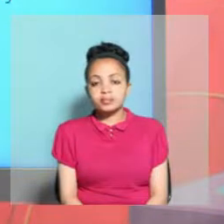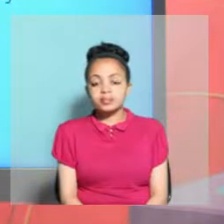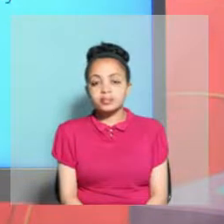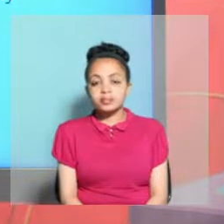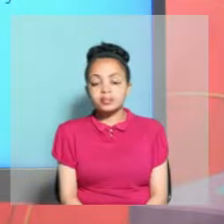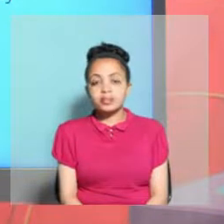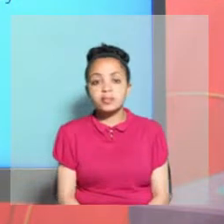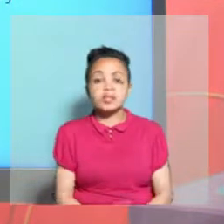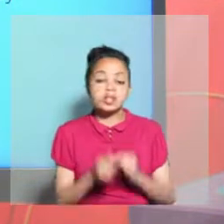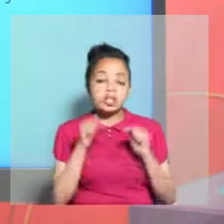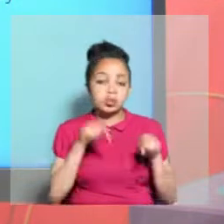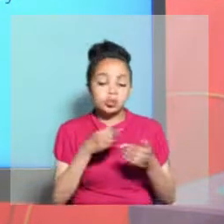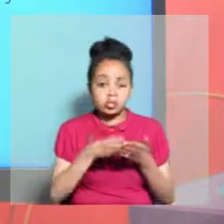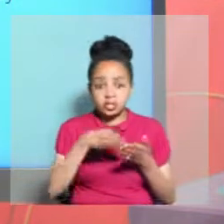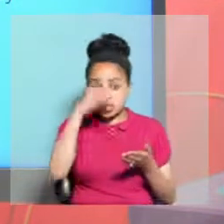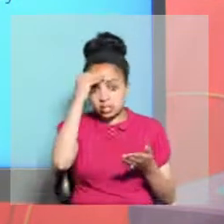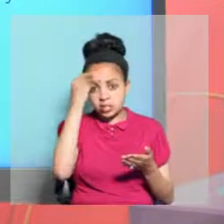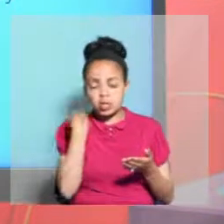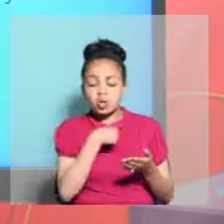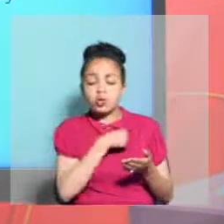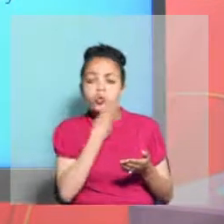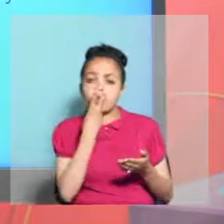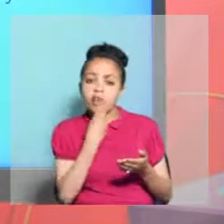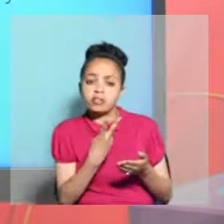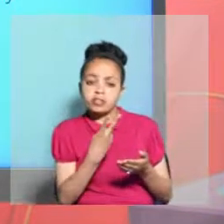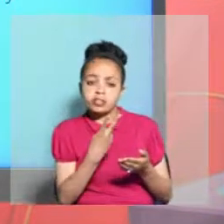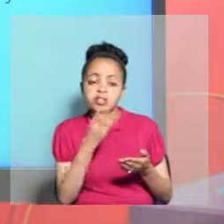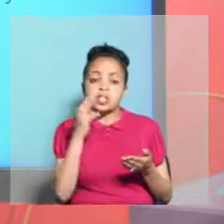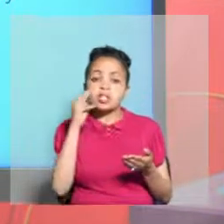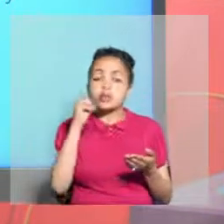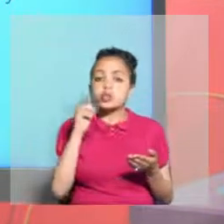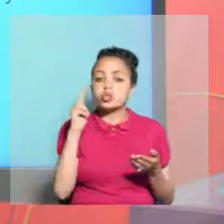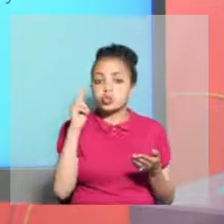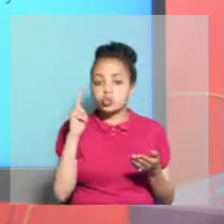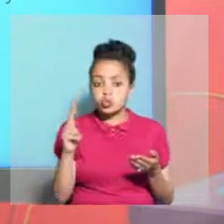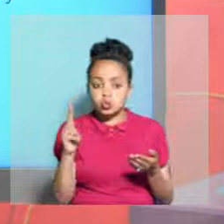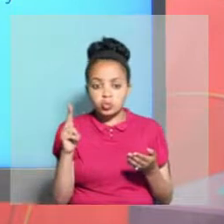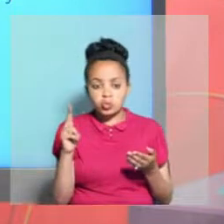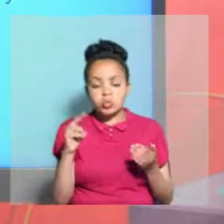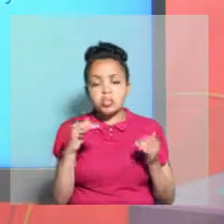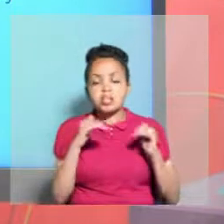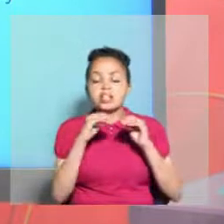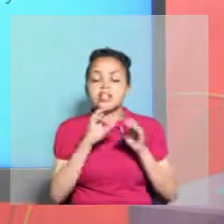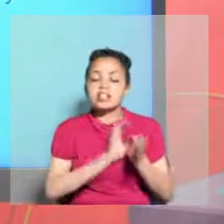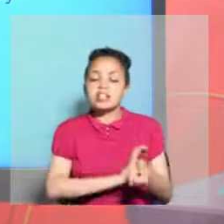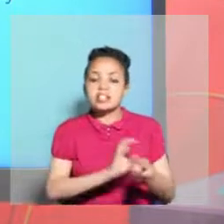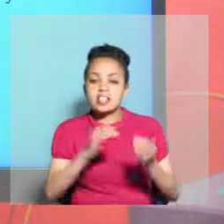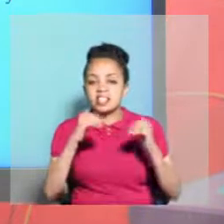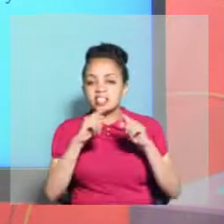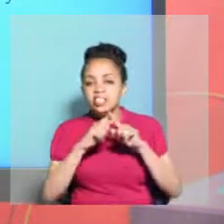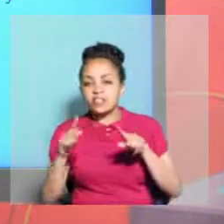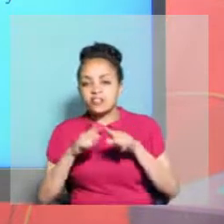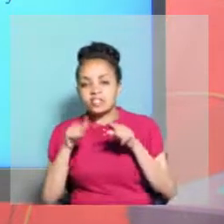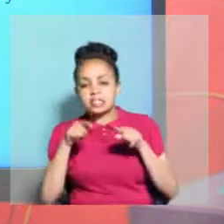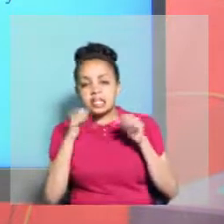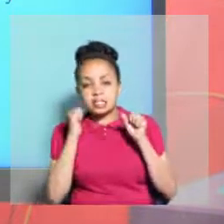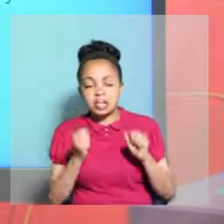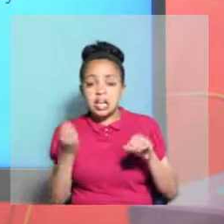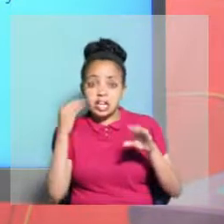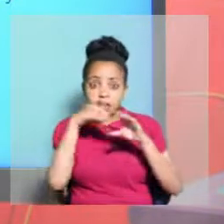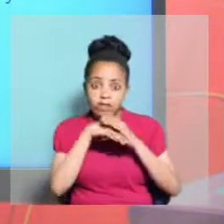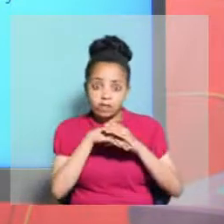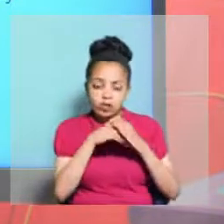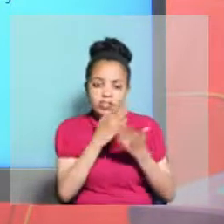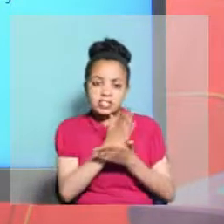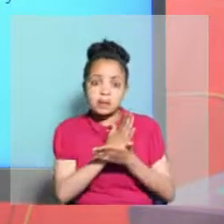in our today's lesson, we have seen as meiosis II is an equidistant division that can evolve